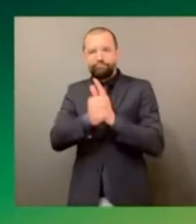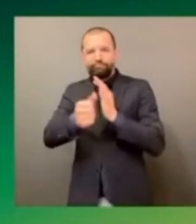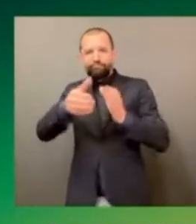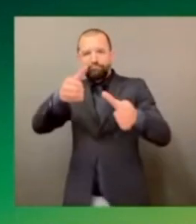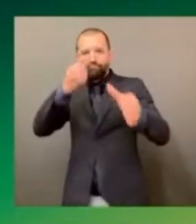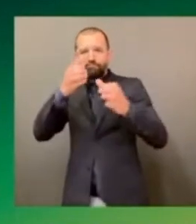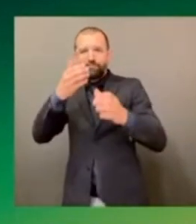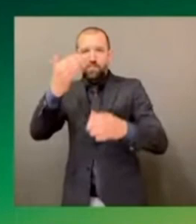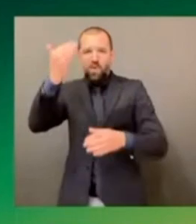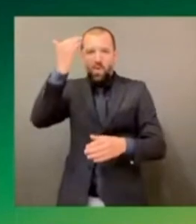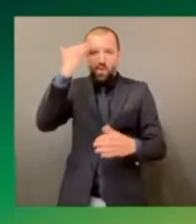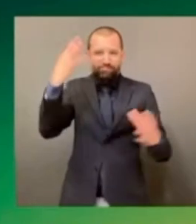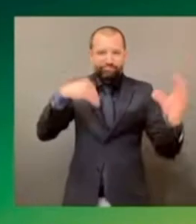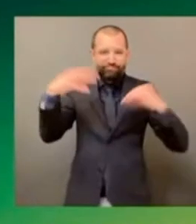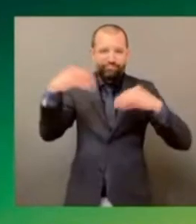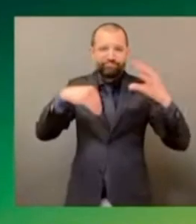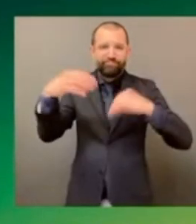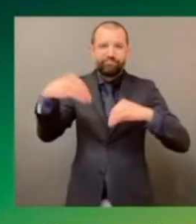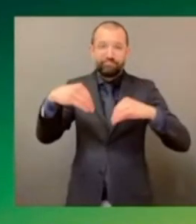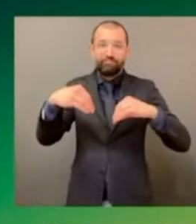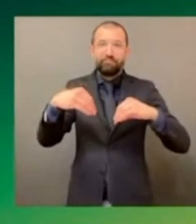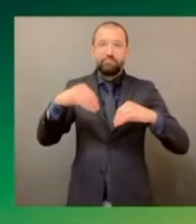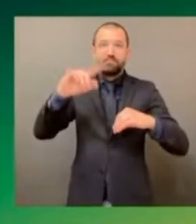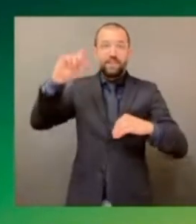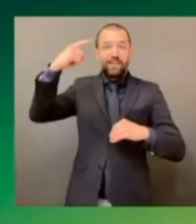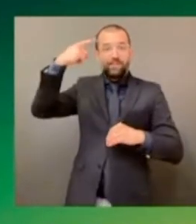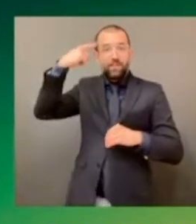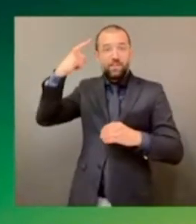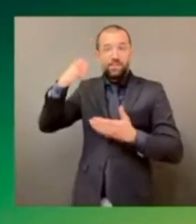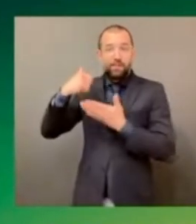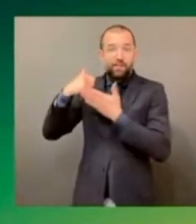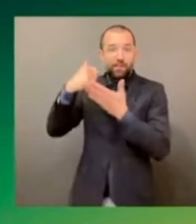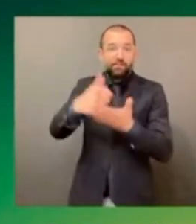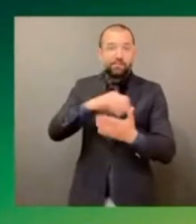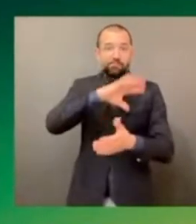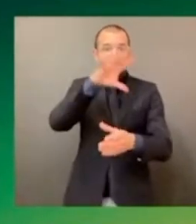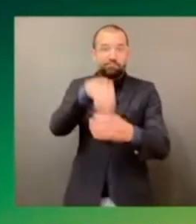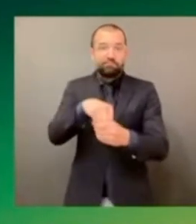only governments can provide. Together, we